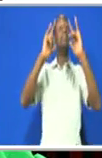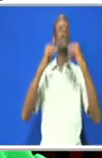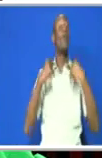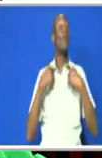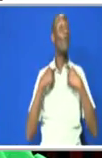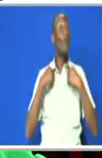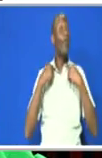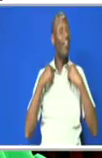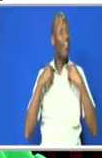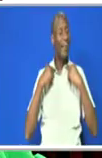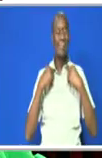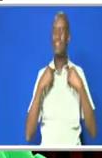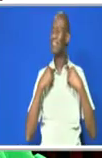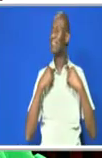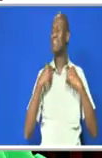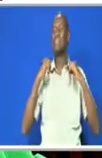It's not possible.